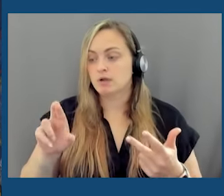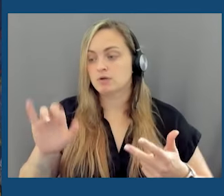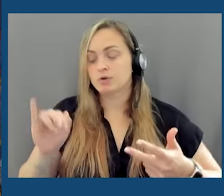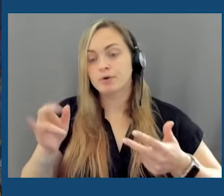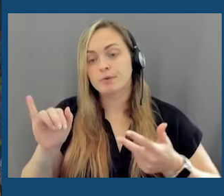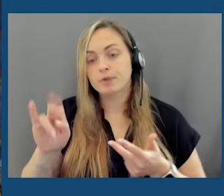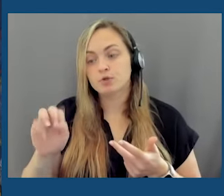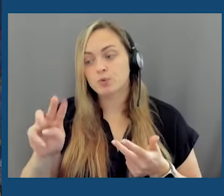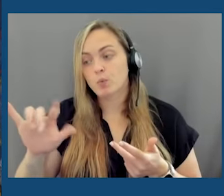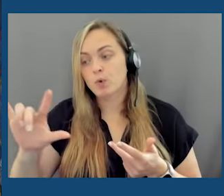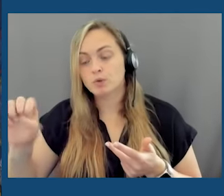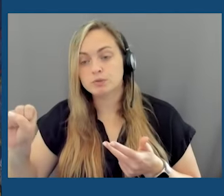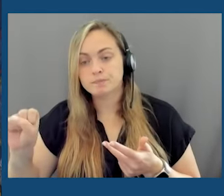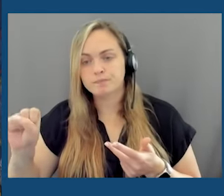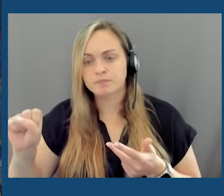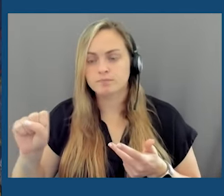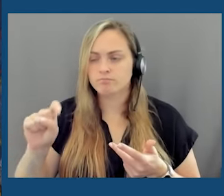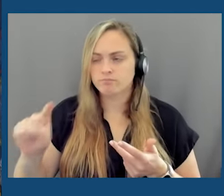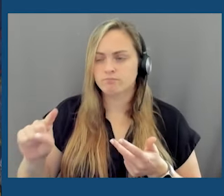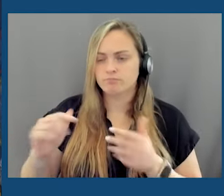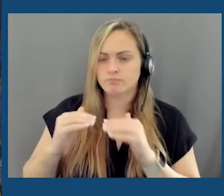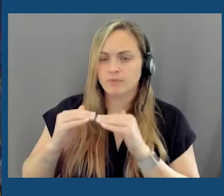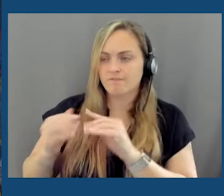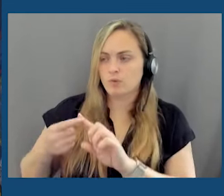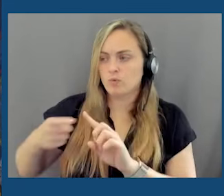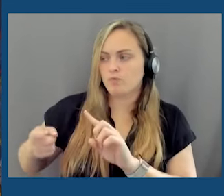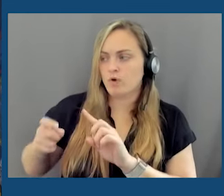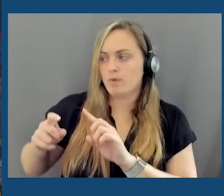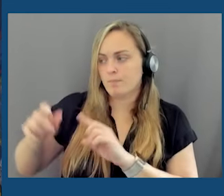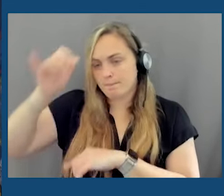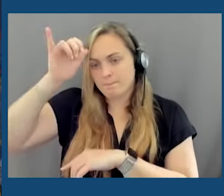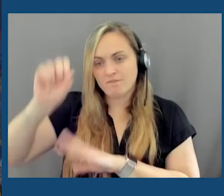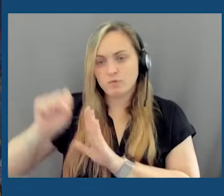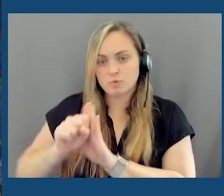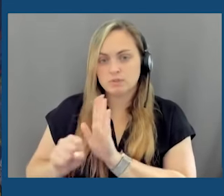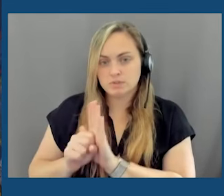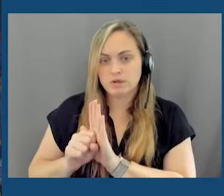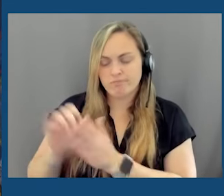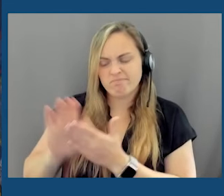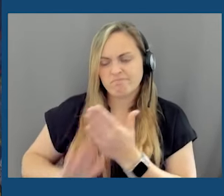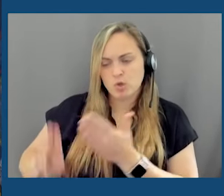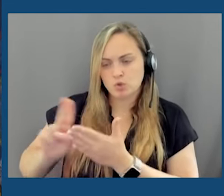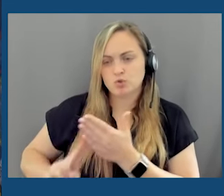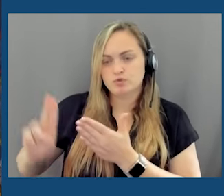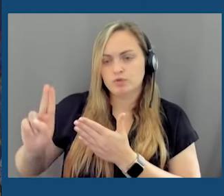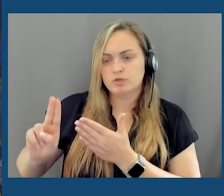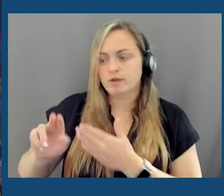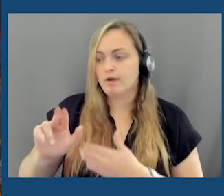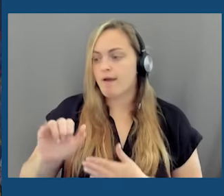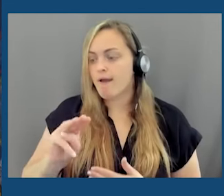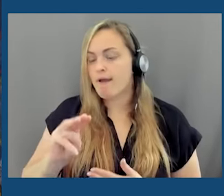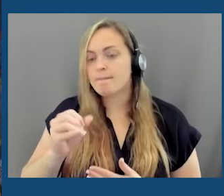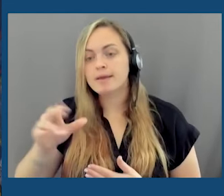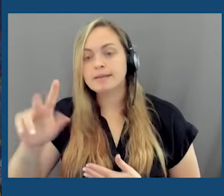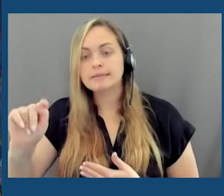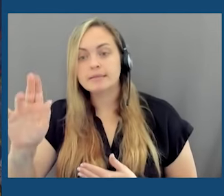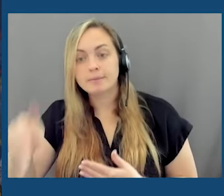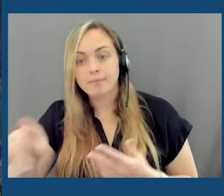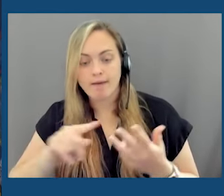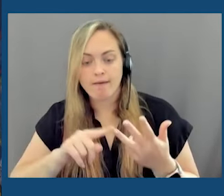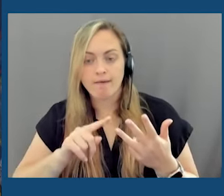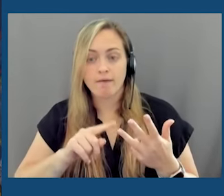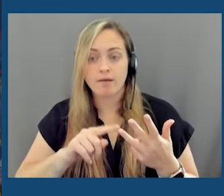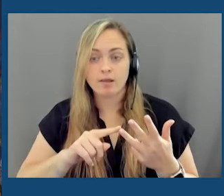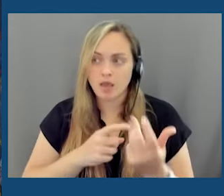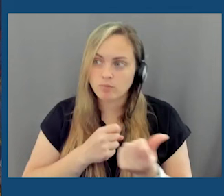Walls, who was the fellow from Buff State College University. M&T Bank, who helped promote the